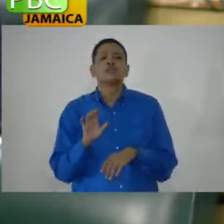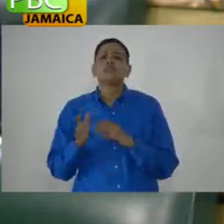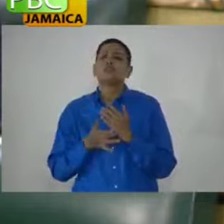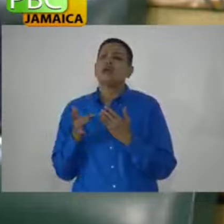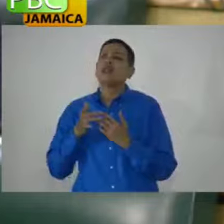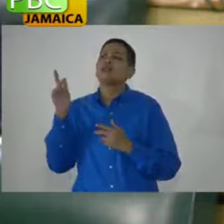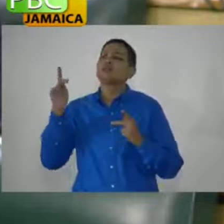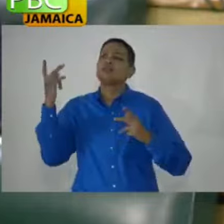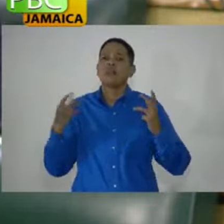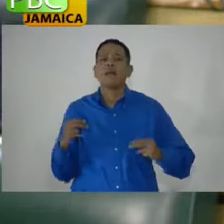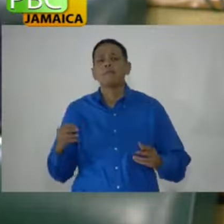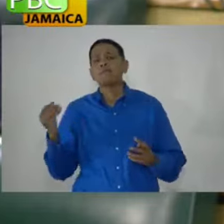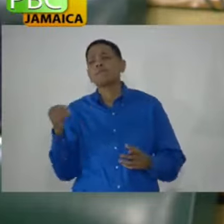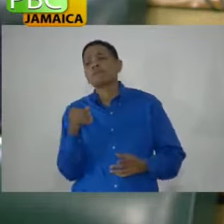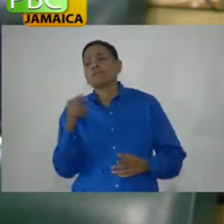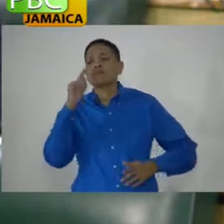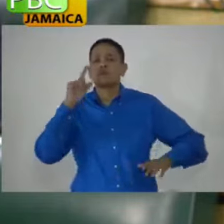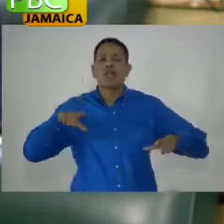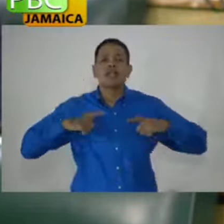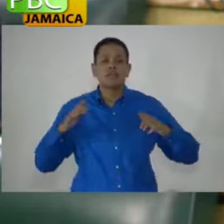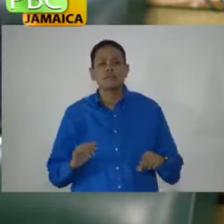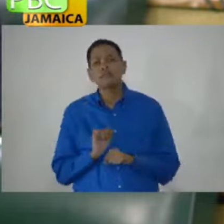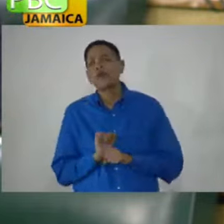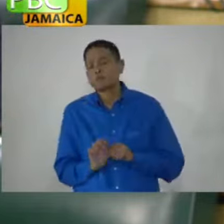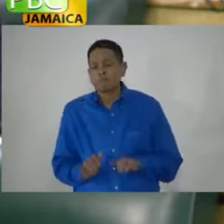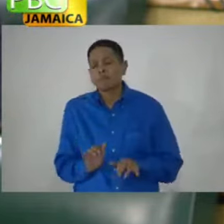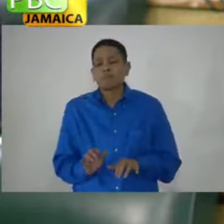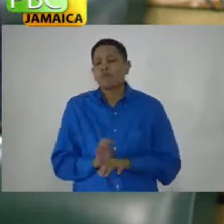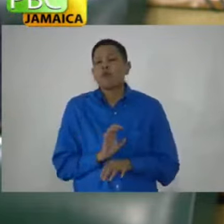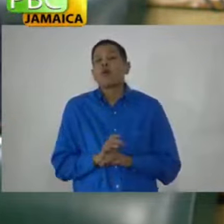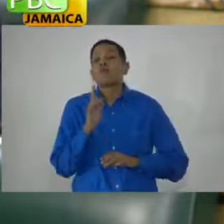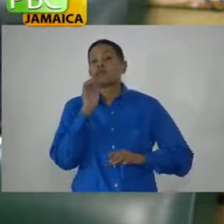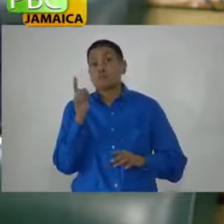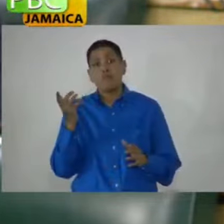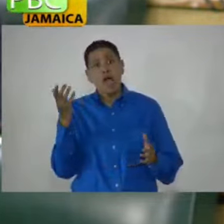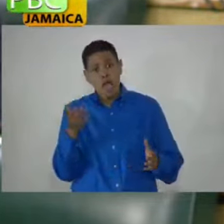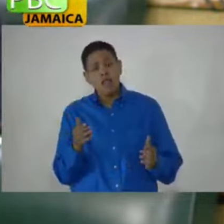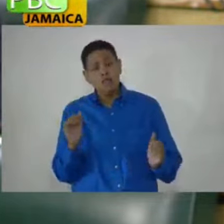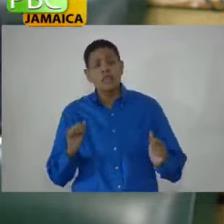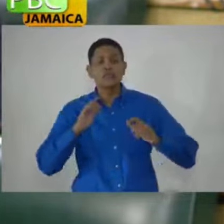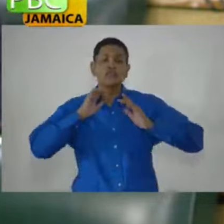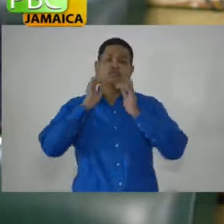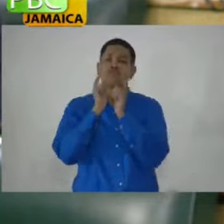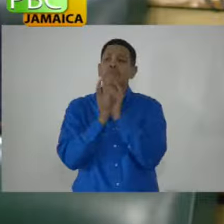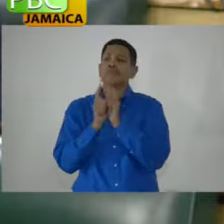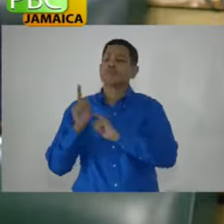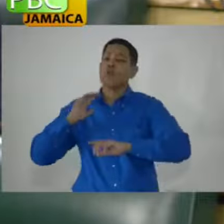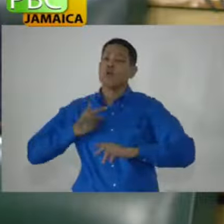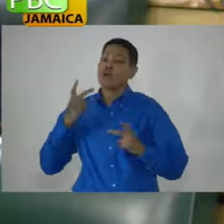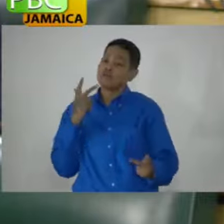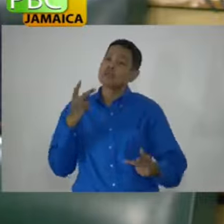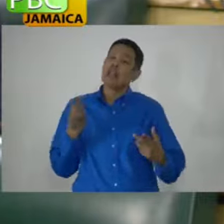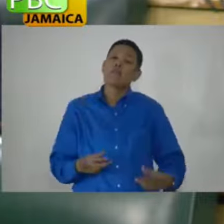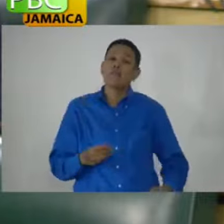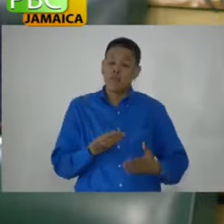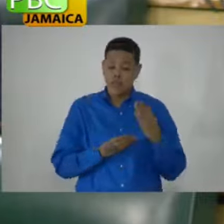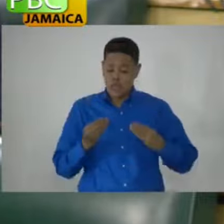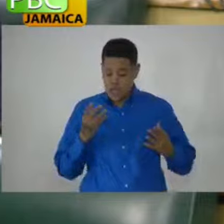have merit as part of a broader strategy to diversify Jamaica's visitor economy,